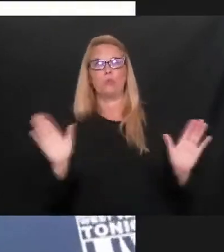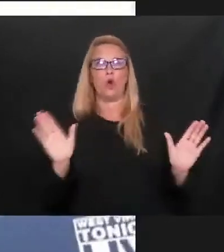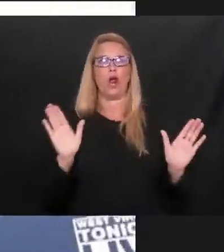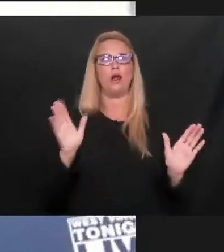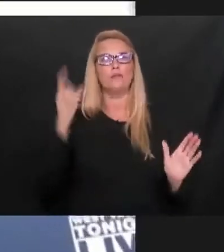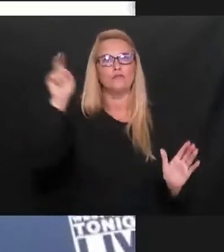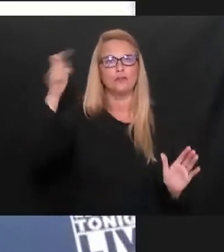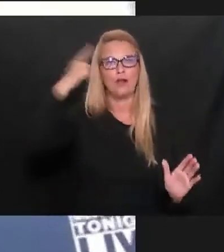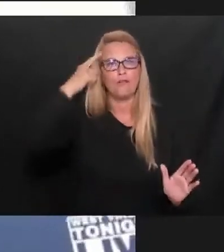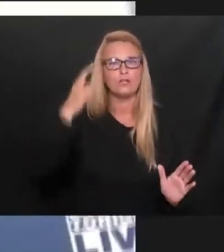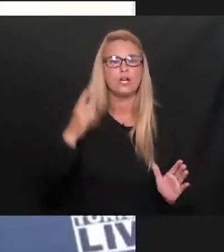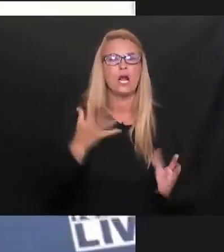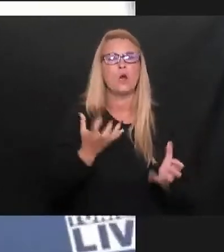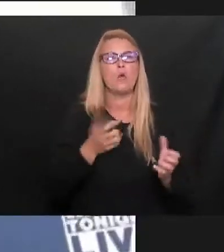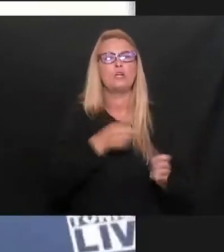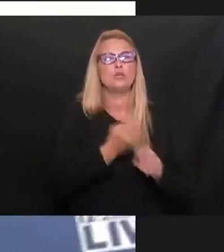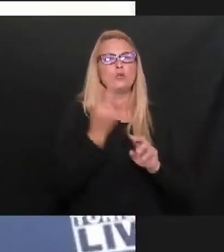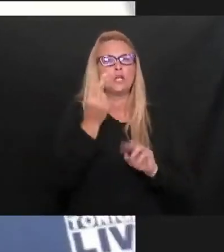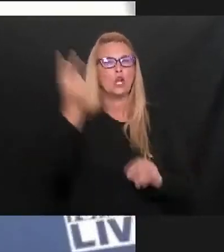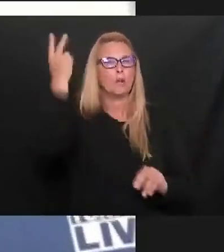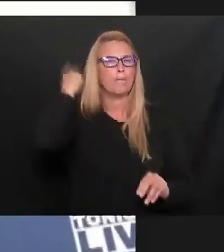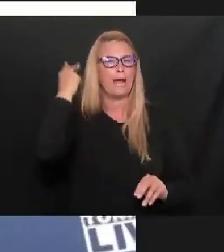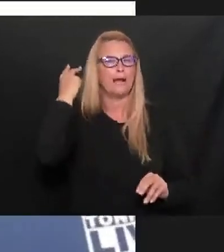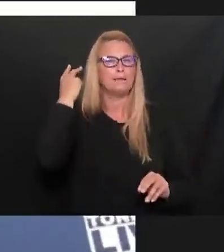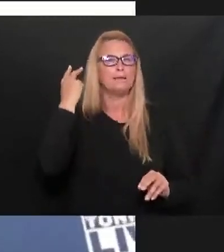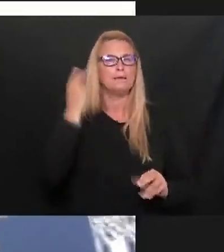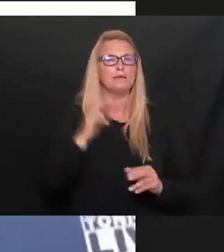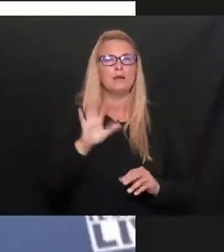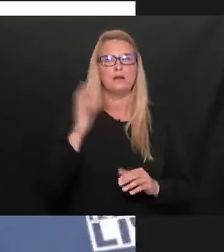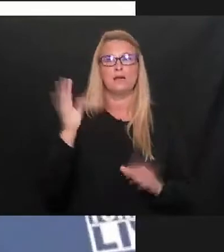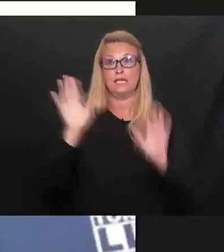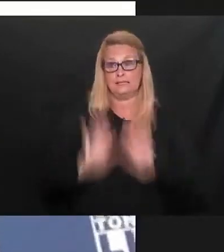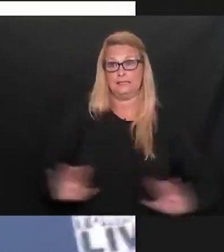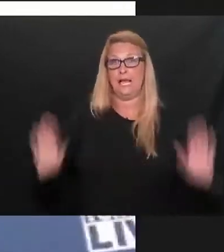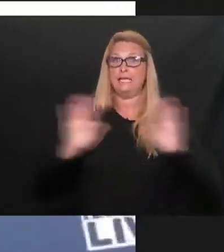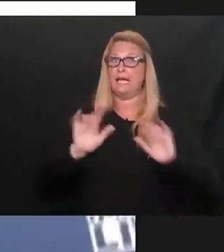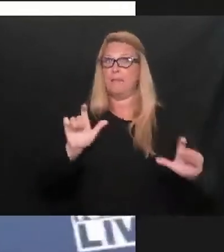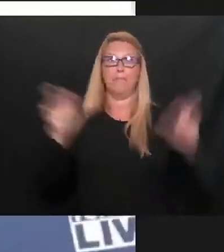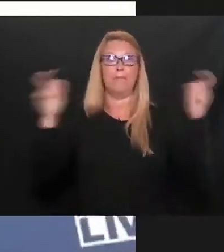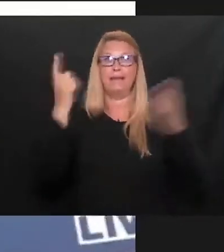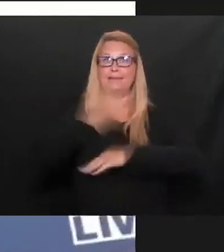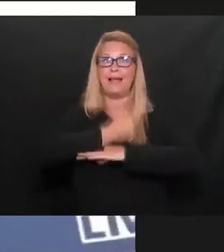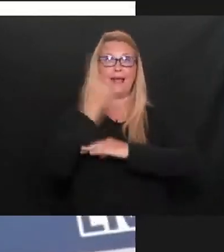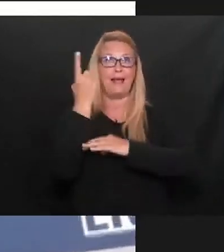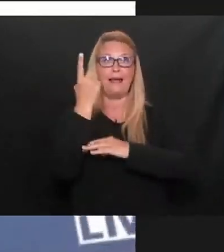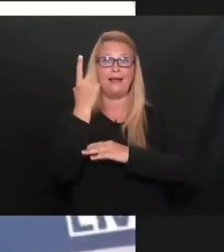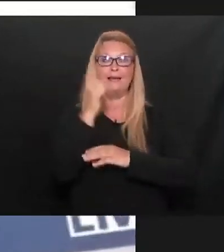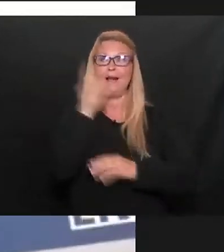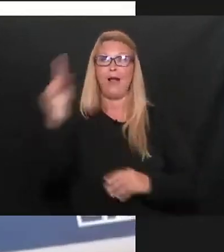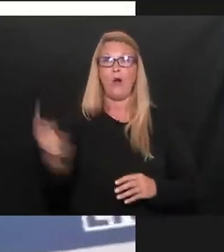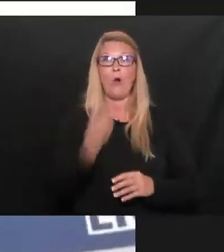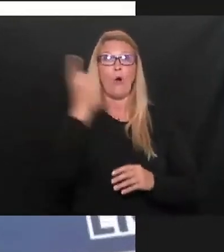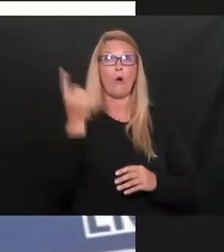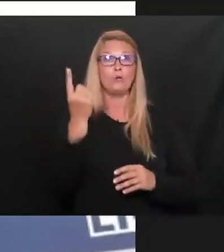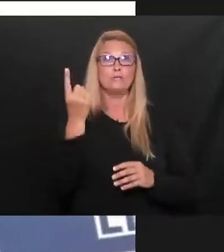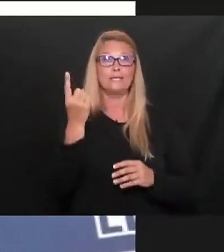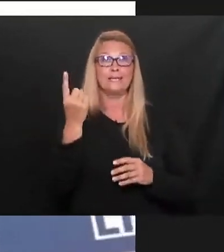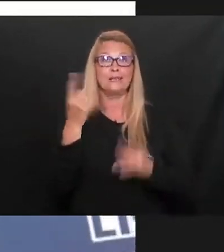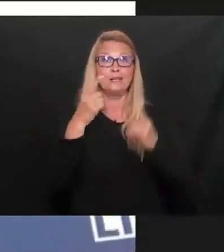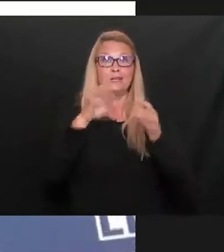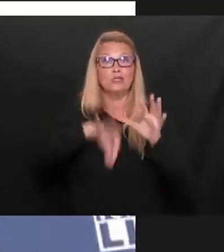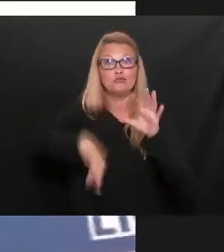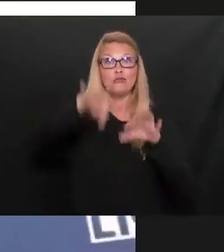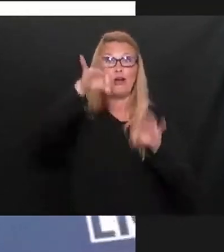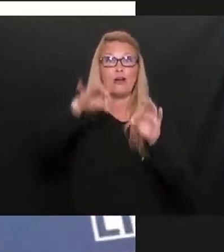and I guess I'm going to ask you to reflect upon it. Sunday is going to be a big day. Not only the drawing, but the mask mandate going away, the